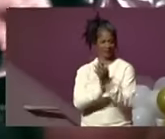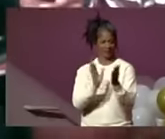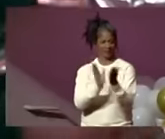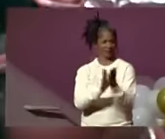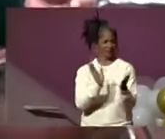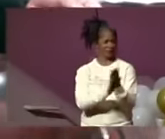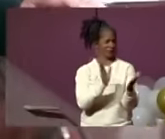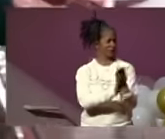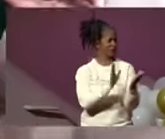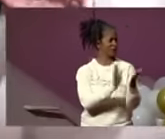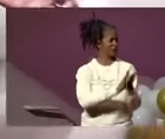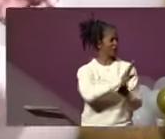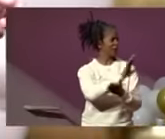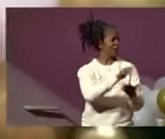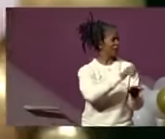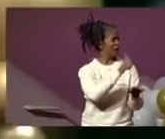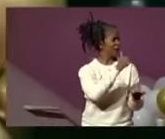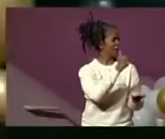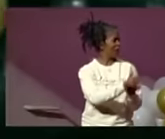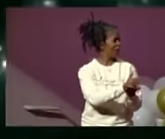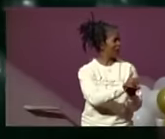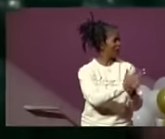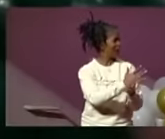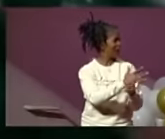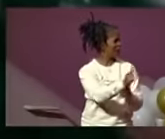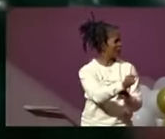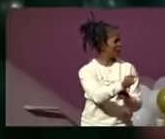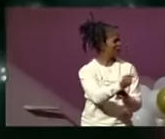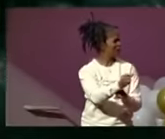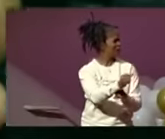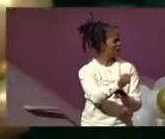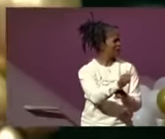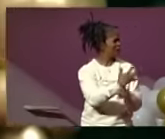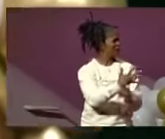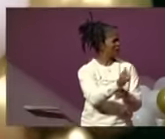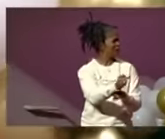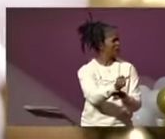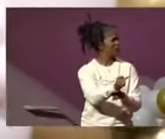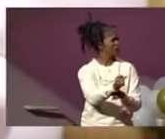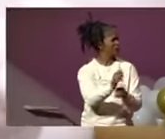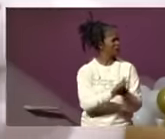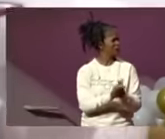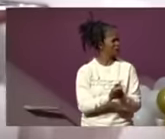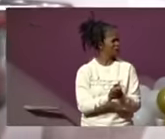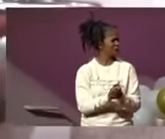Wow, that is amazing. That is awesome. That is so awesome. That is so awesome.